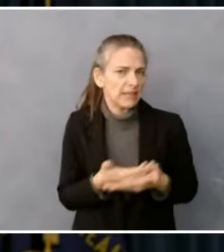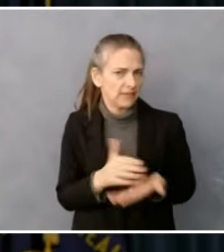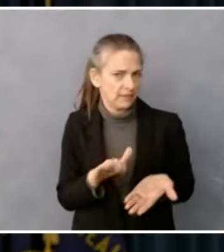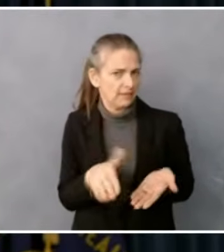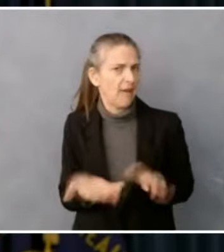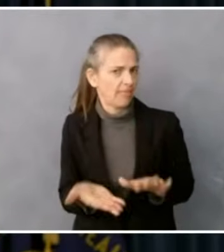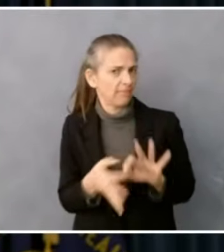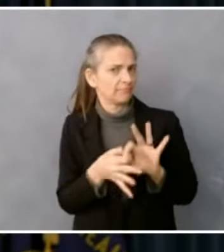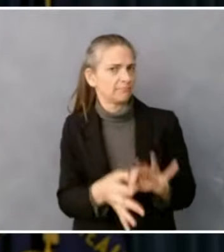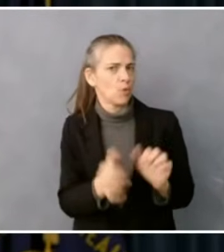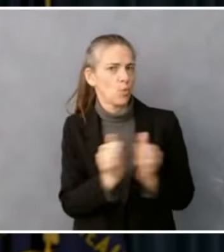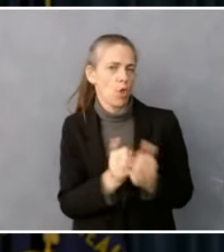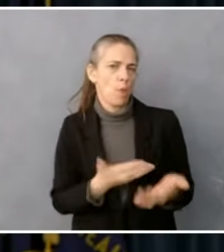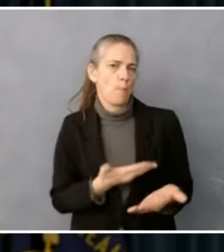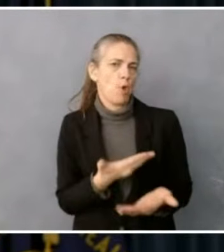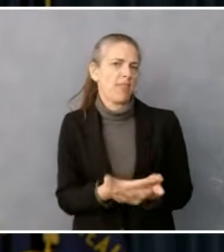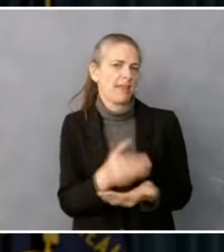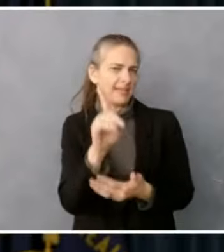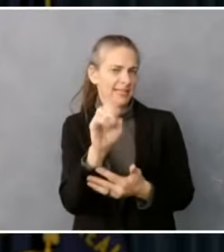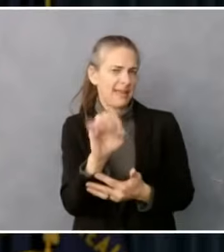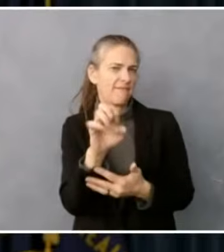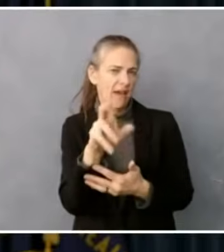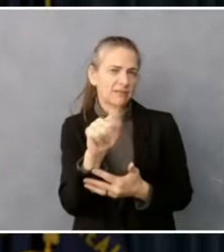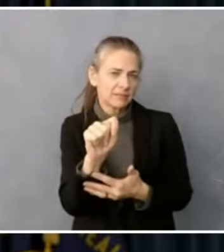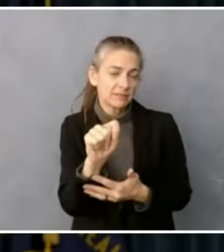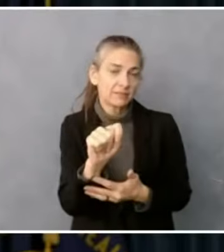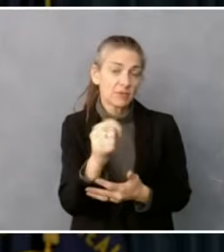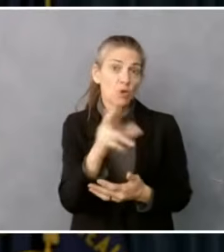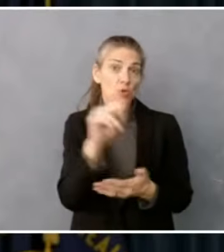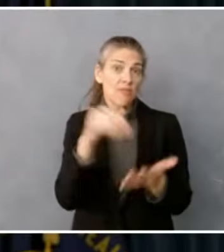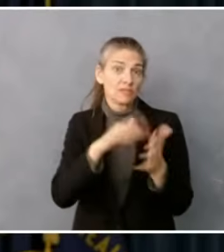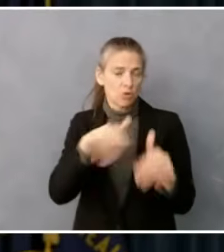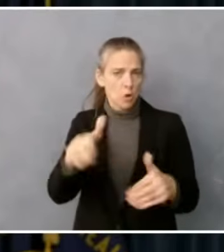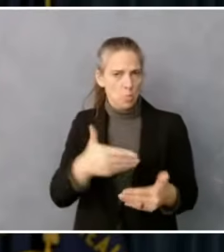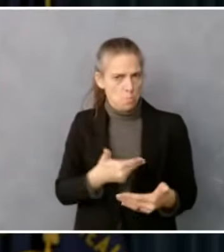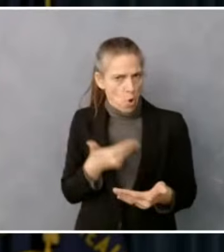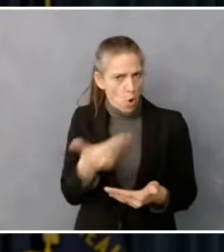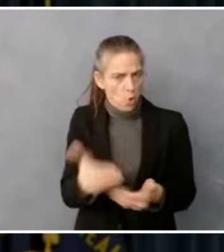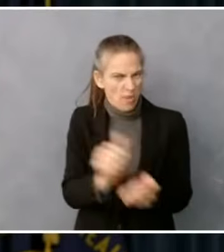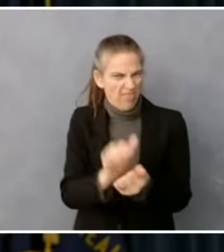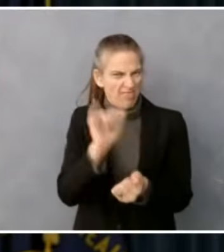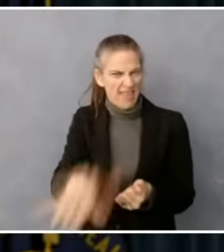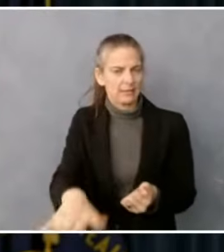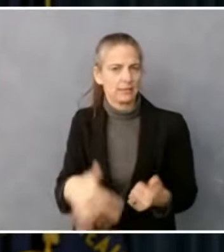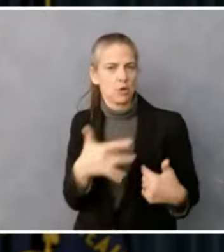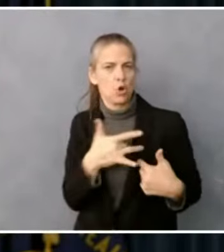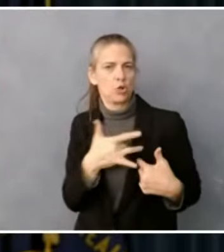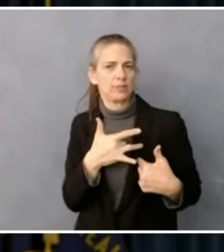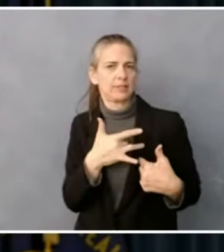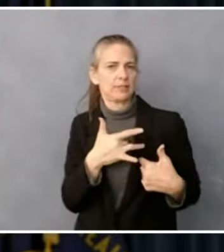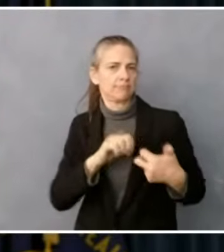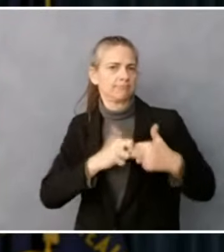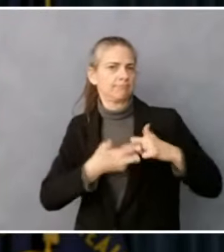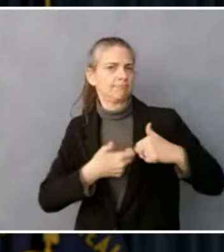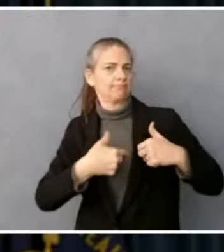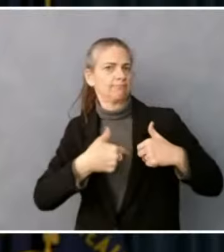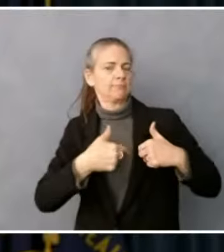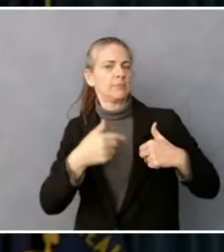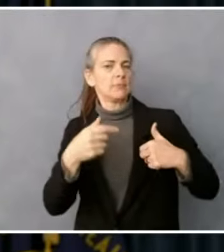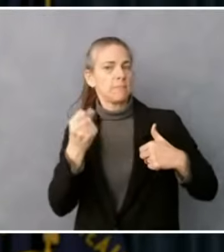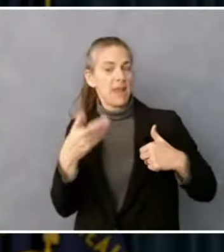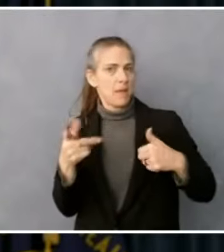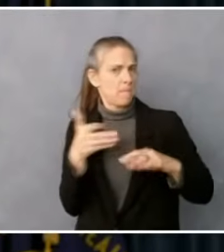defect. 40,000 children are born with a congenital heart defect annually, and many require surgery before their